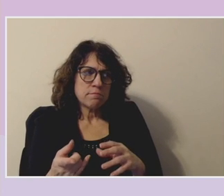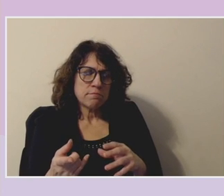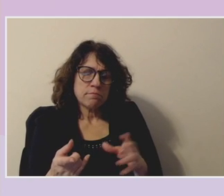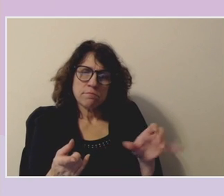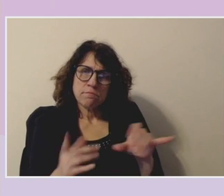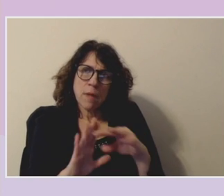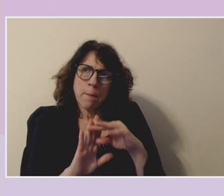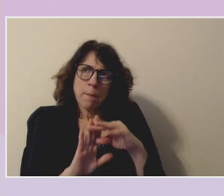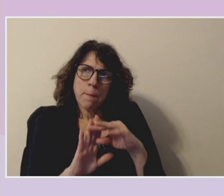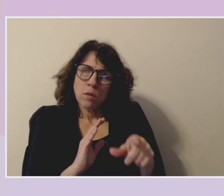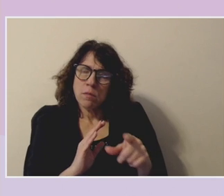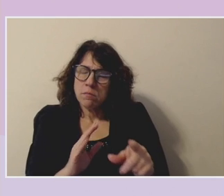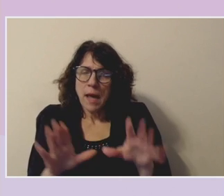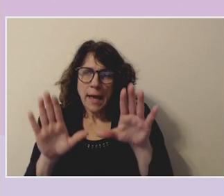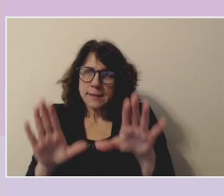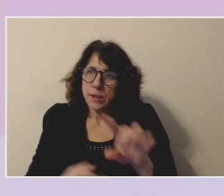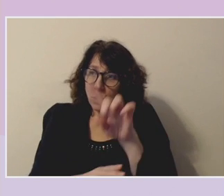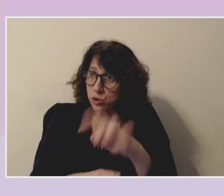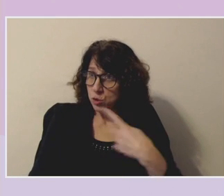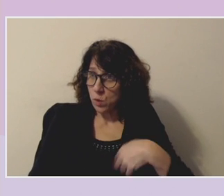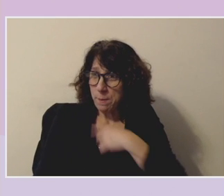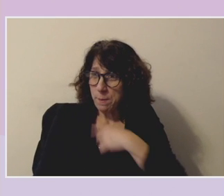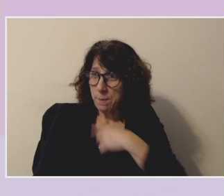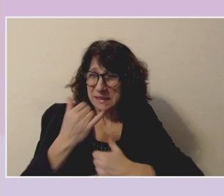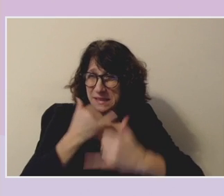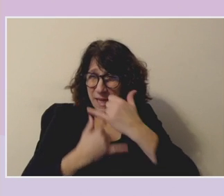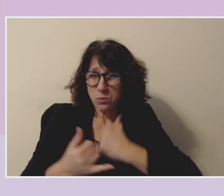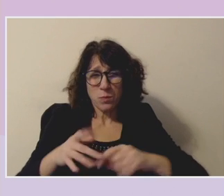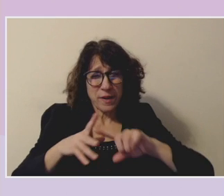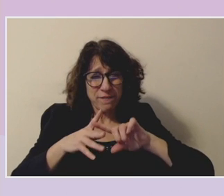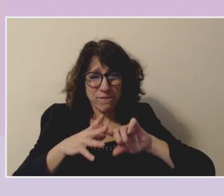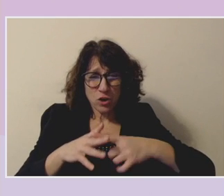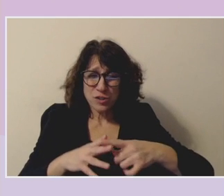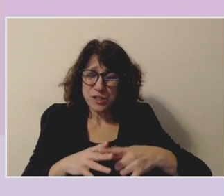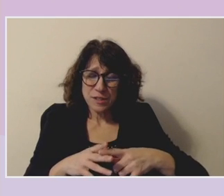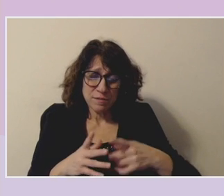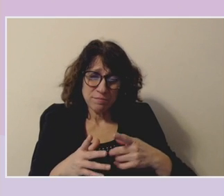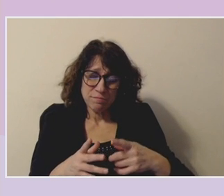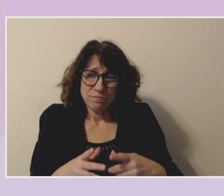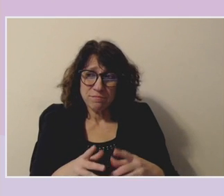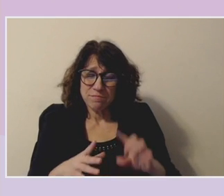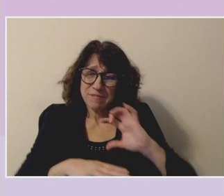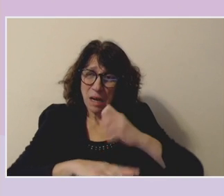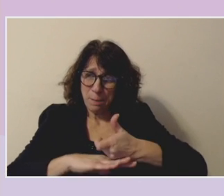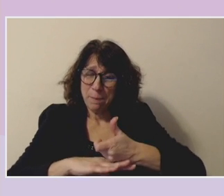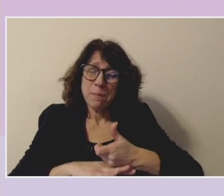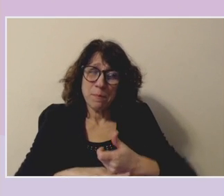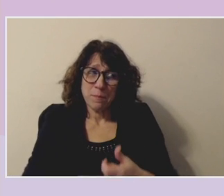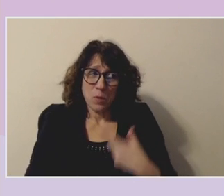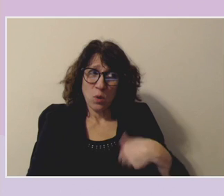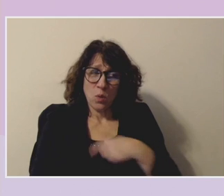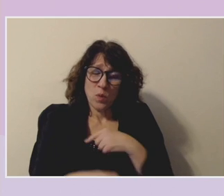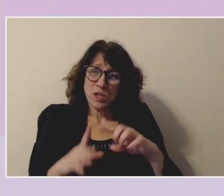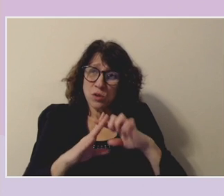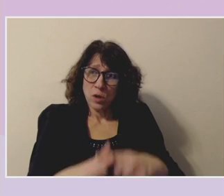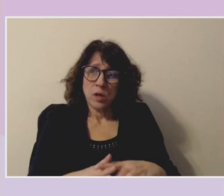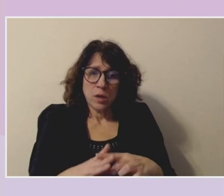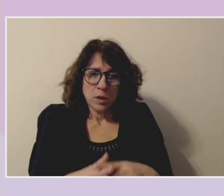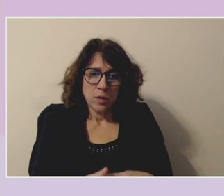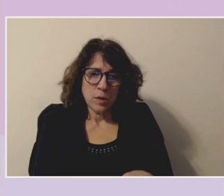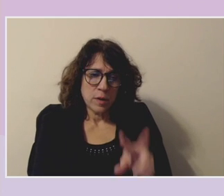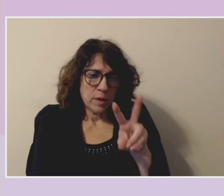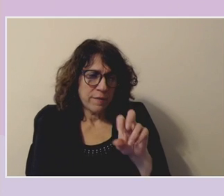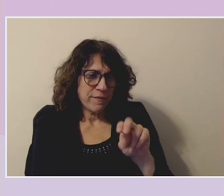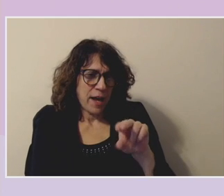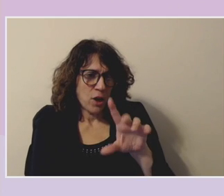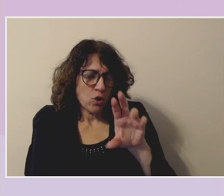question. I'm going to tell you, we made some mistakes when we first started. So when we first started, we visited Vancouver School District